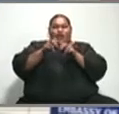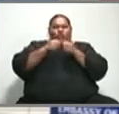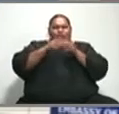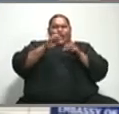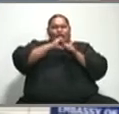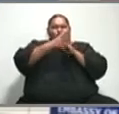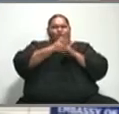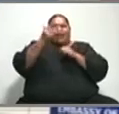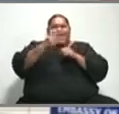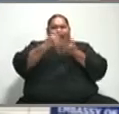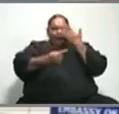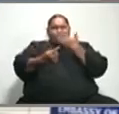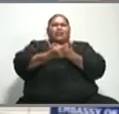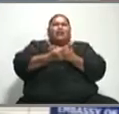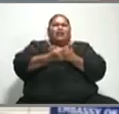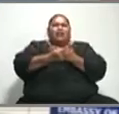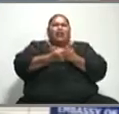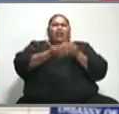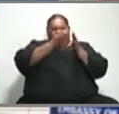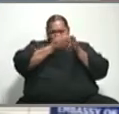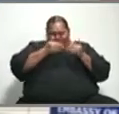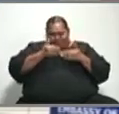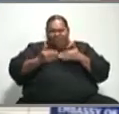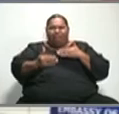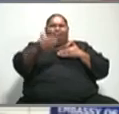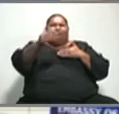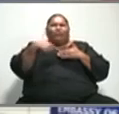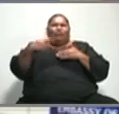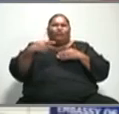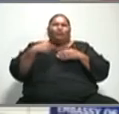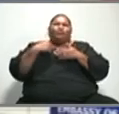this is actually the ongoing effort ever since.